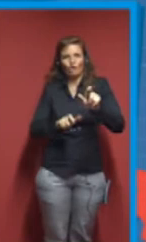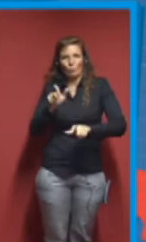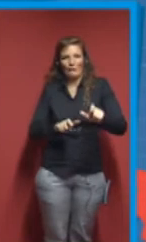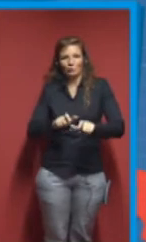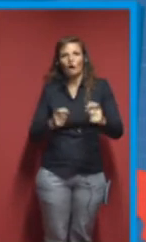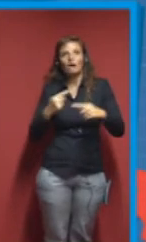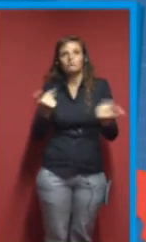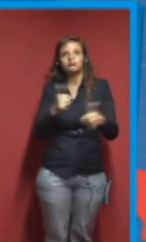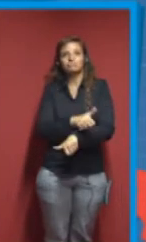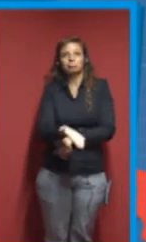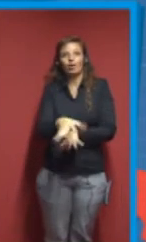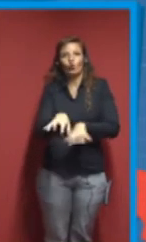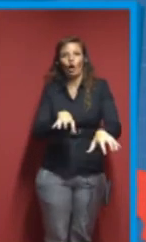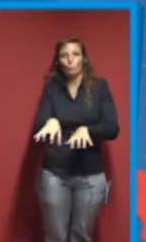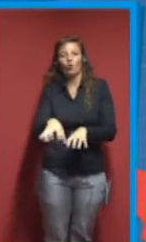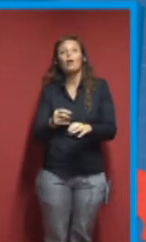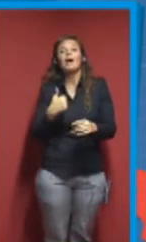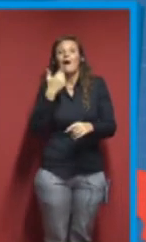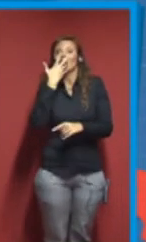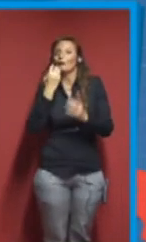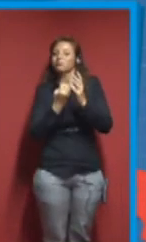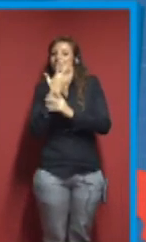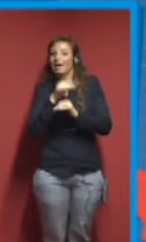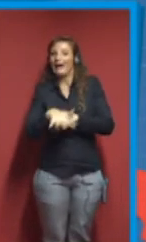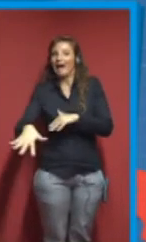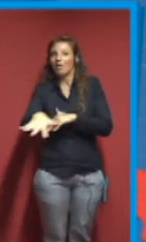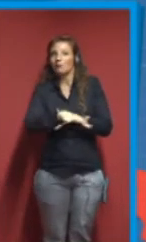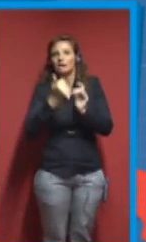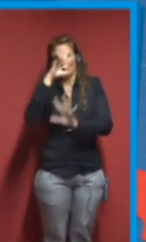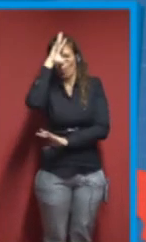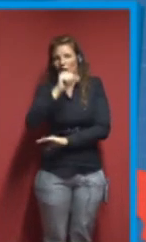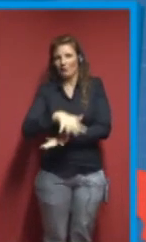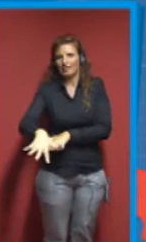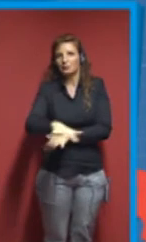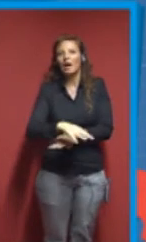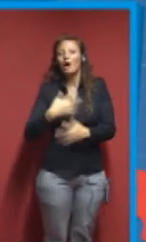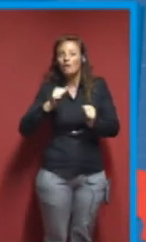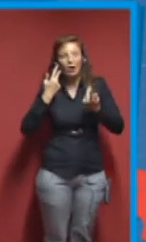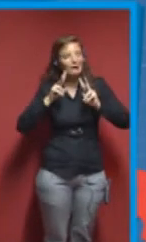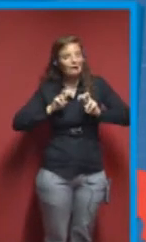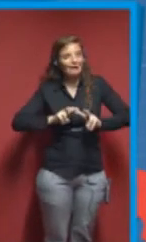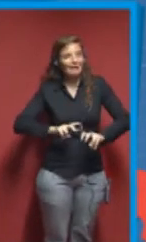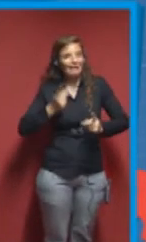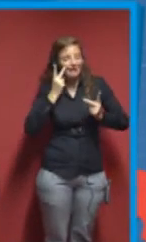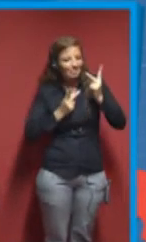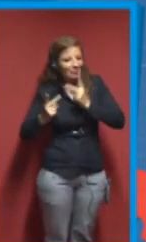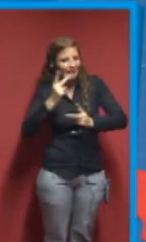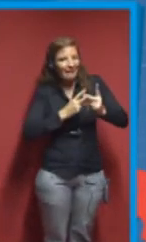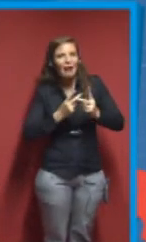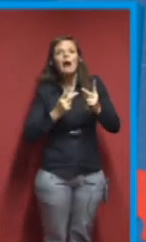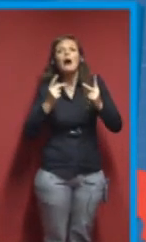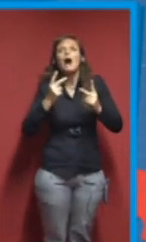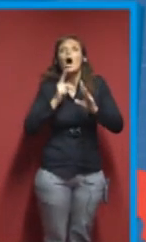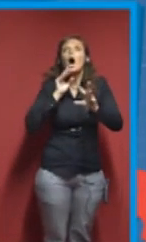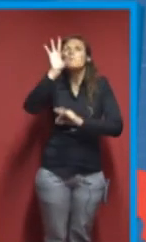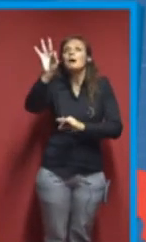at a university where we can really explore things for the sake of exploring them without having a specific purpose in mind, but to really push the